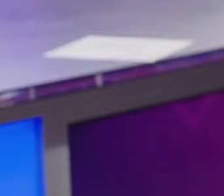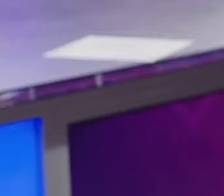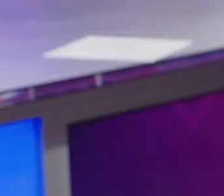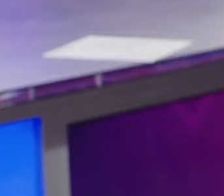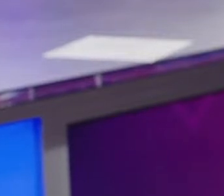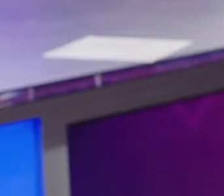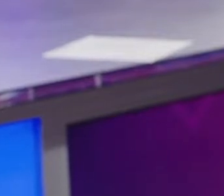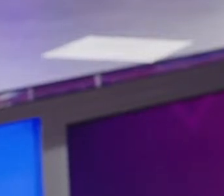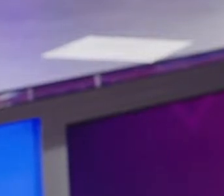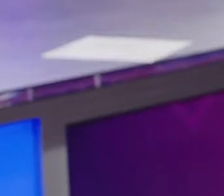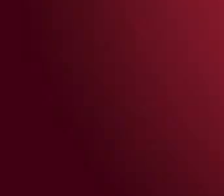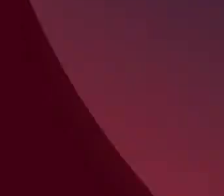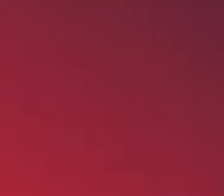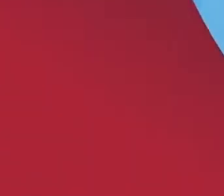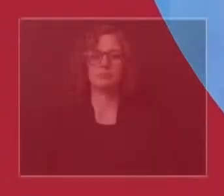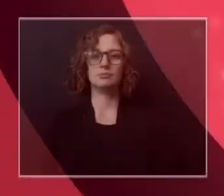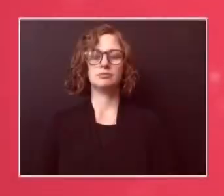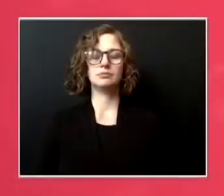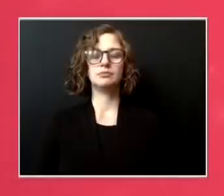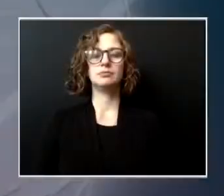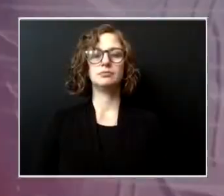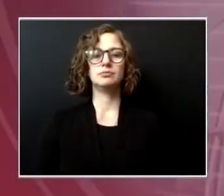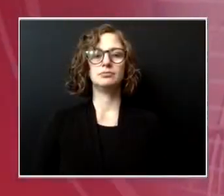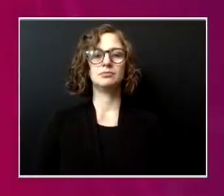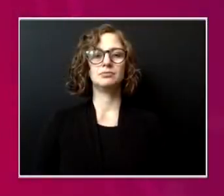of All Things Heart.